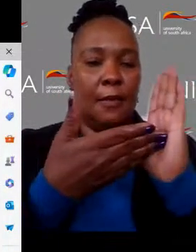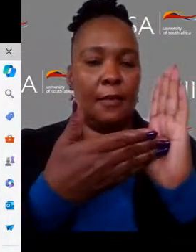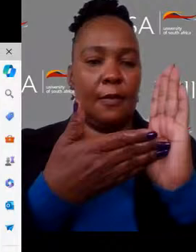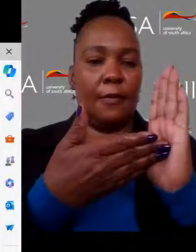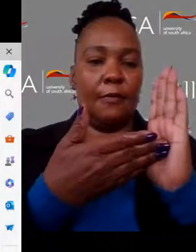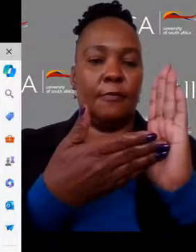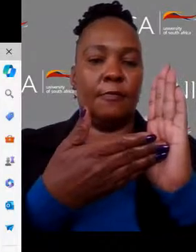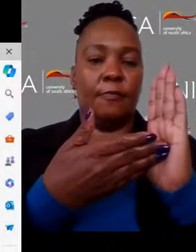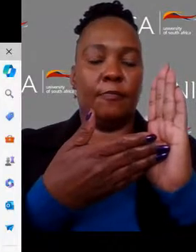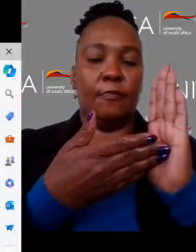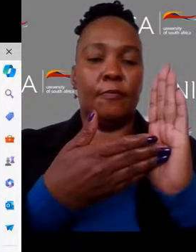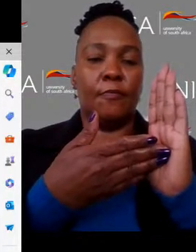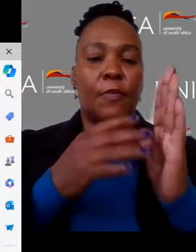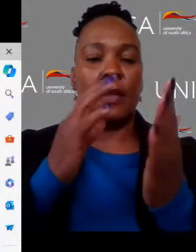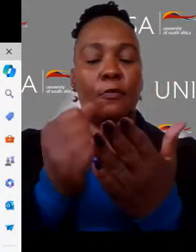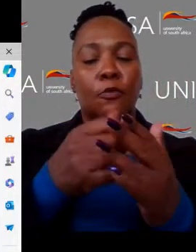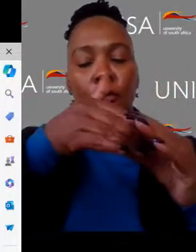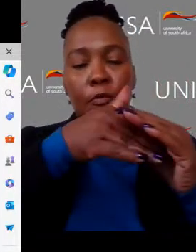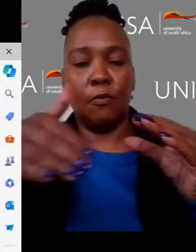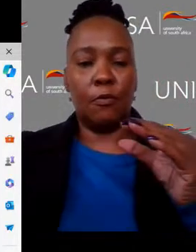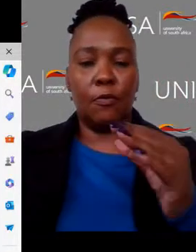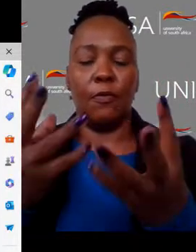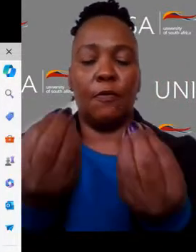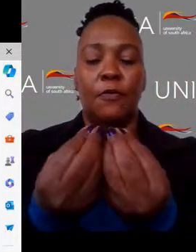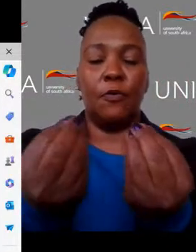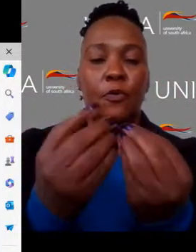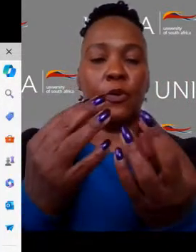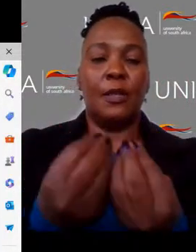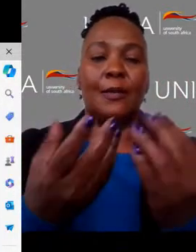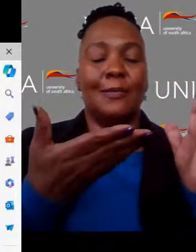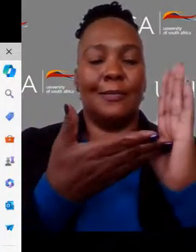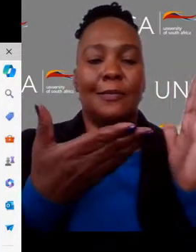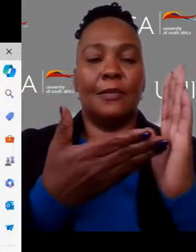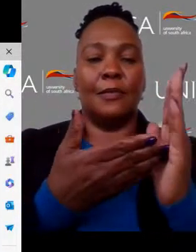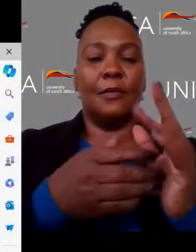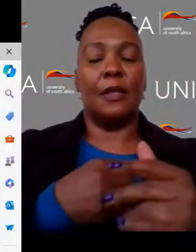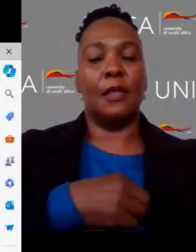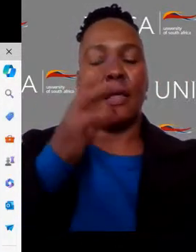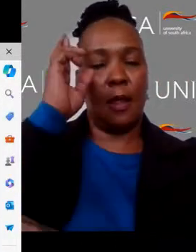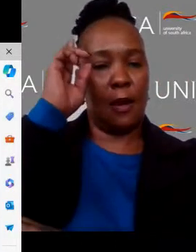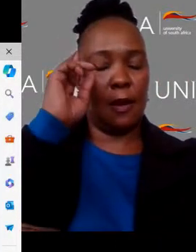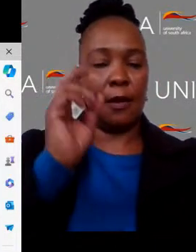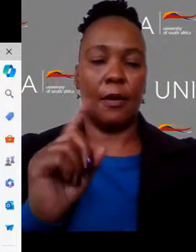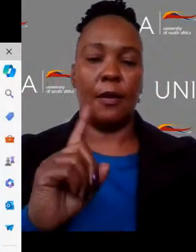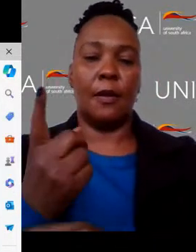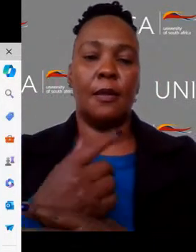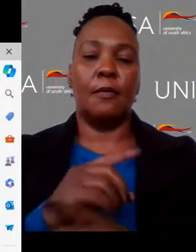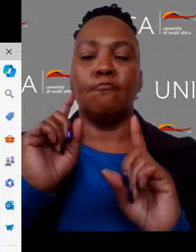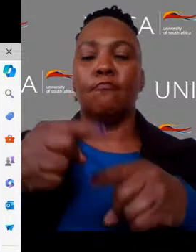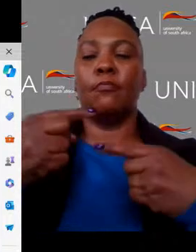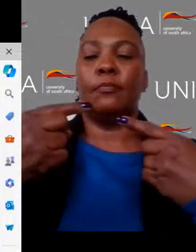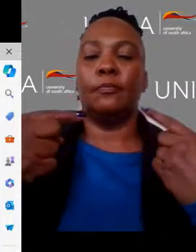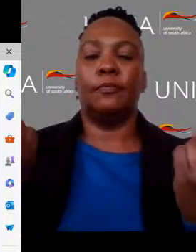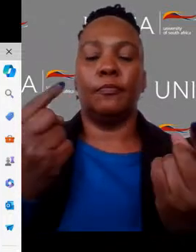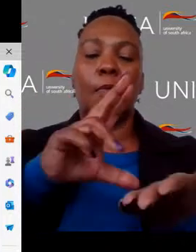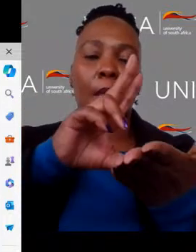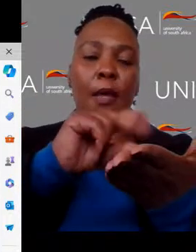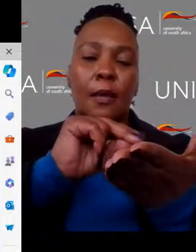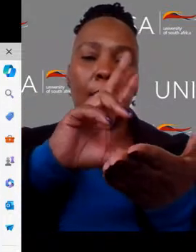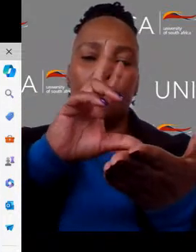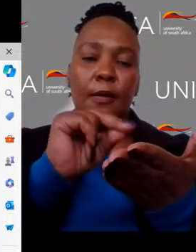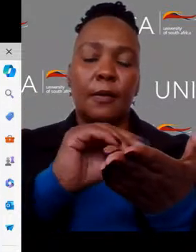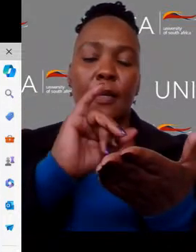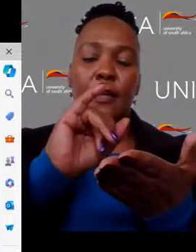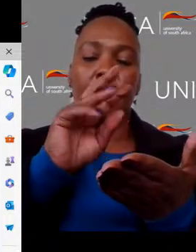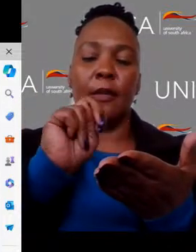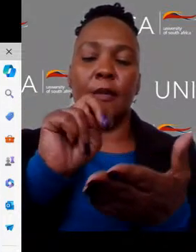want to take you through a few things here. So just a reminder that you cannot download the Invigilator